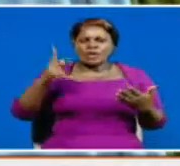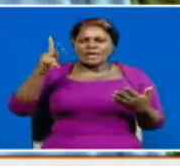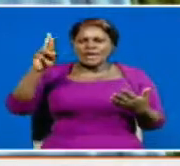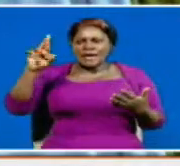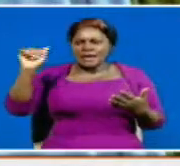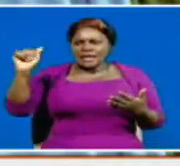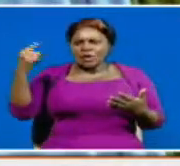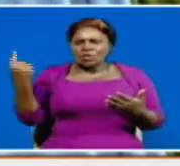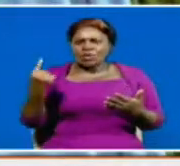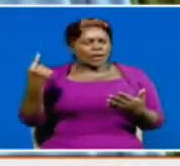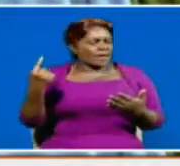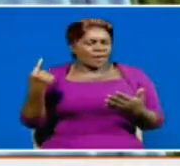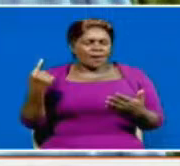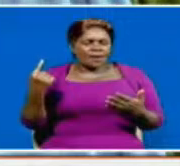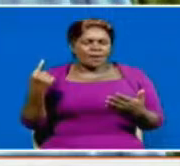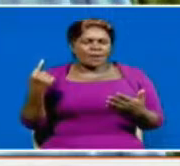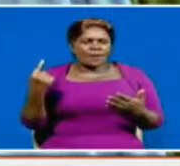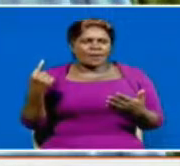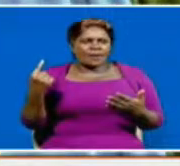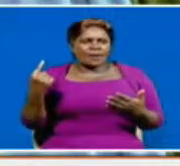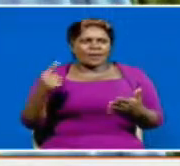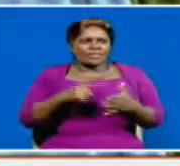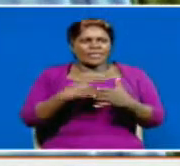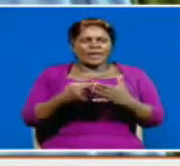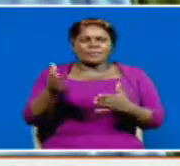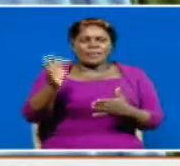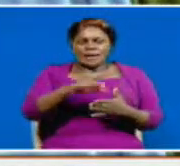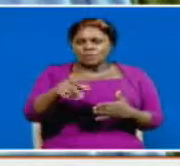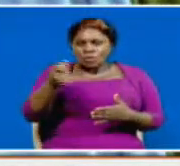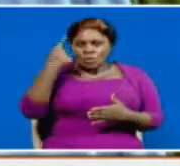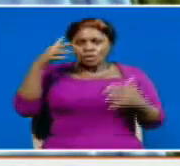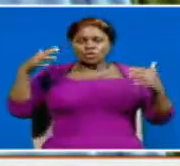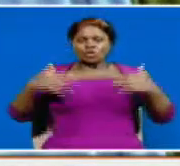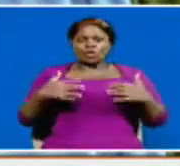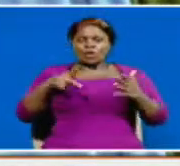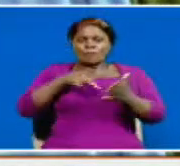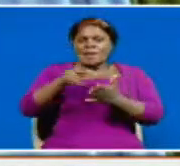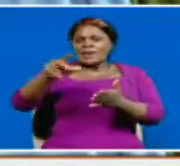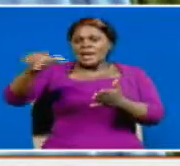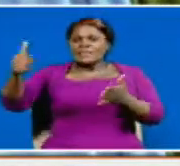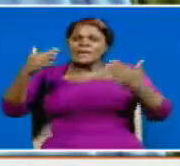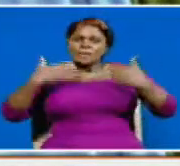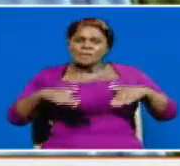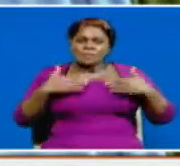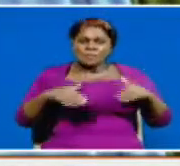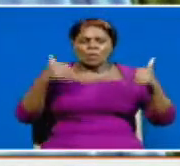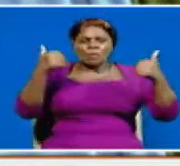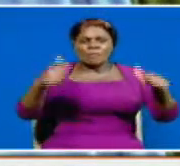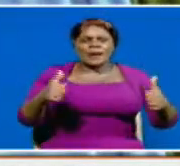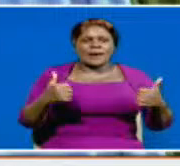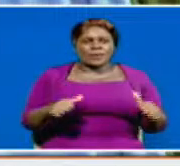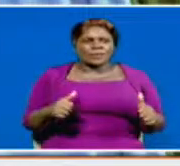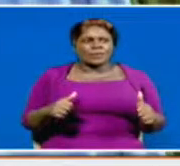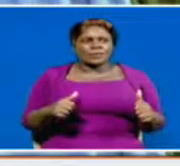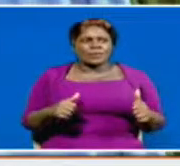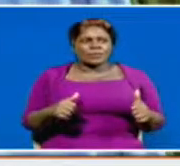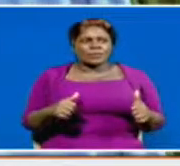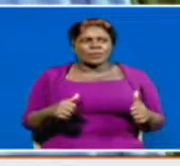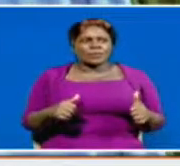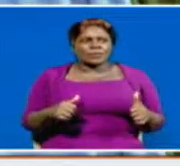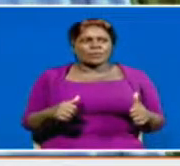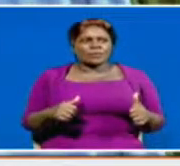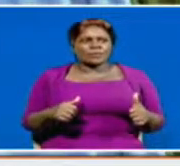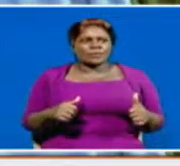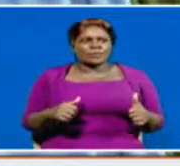KRA, owed to so and so, and then you go back and realize you have not paid your farmer, you have not paid Patel for bringing you spare